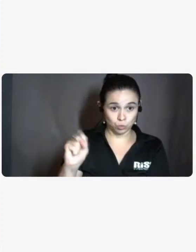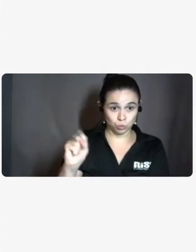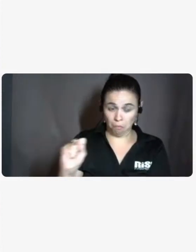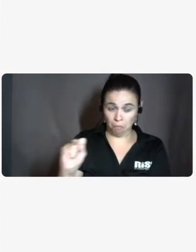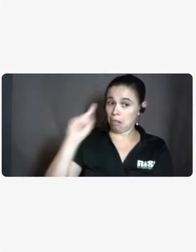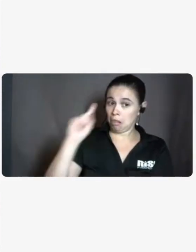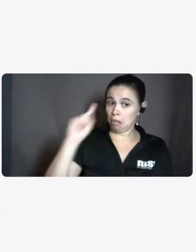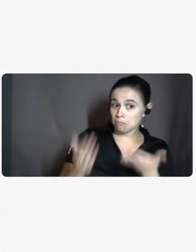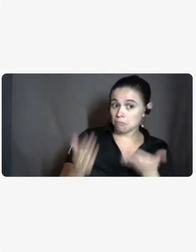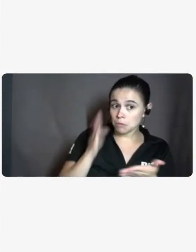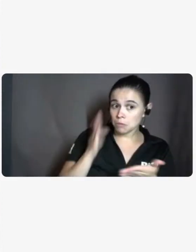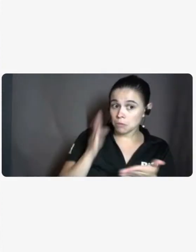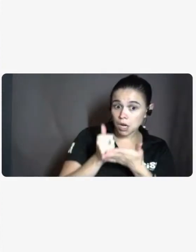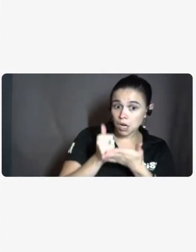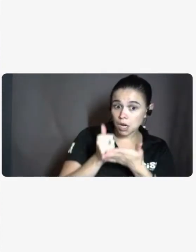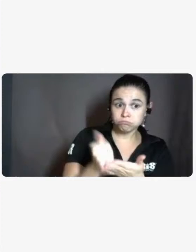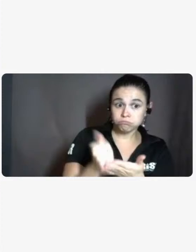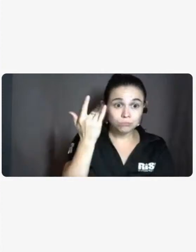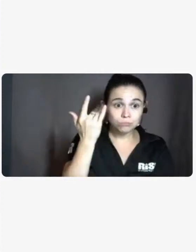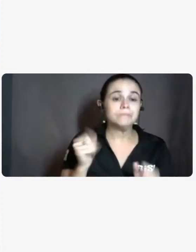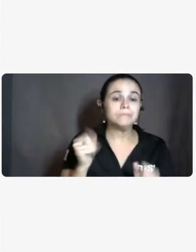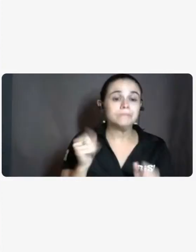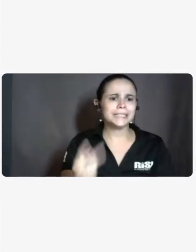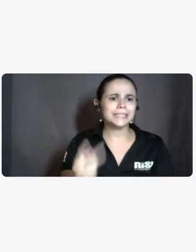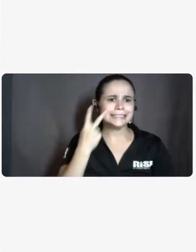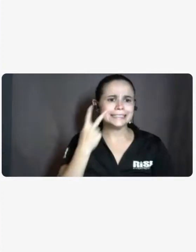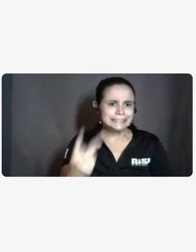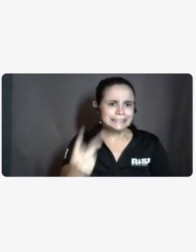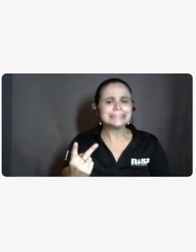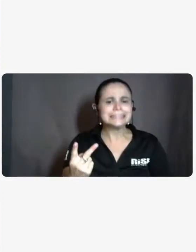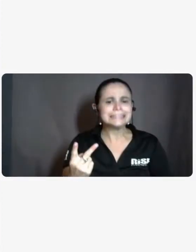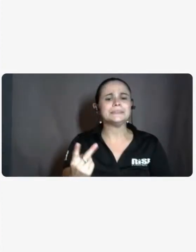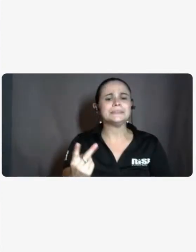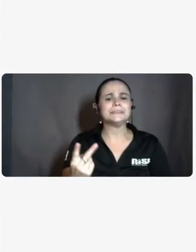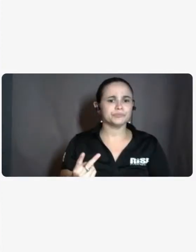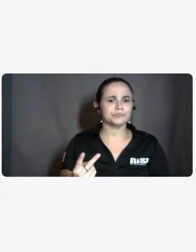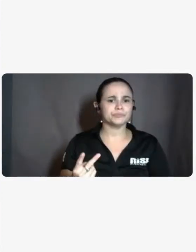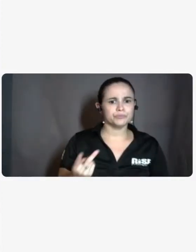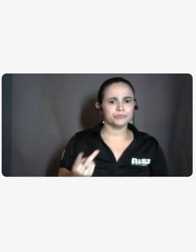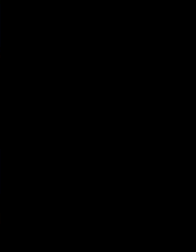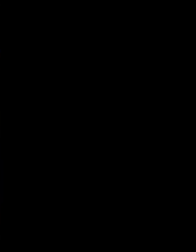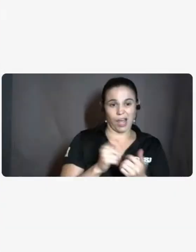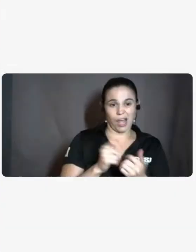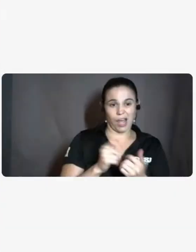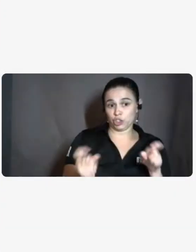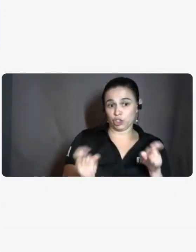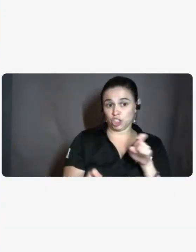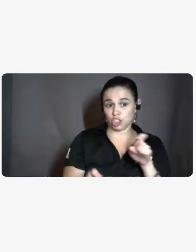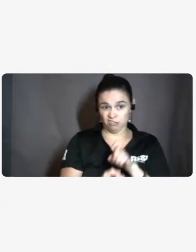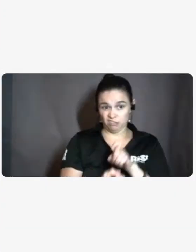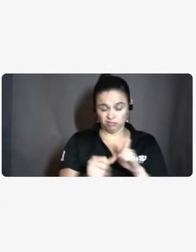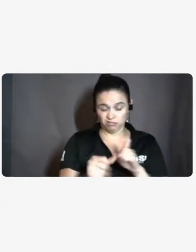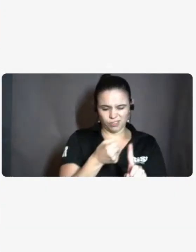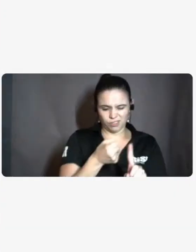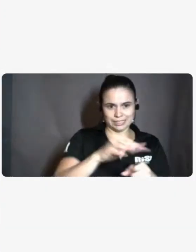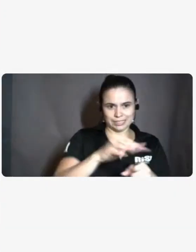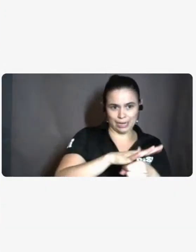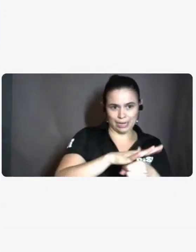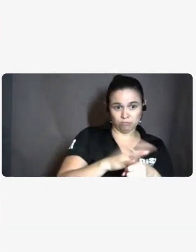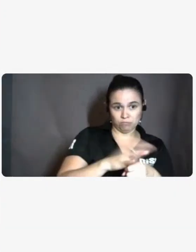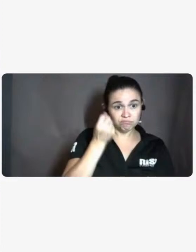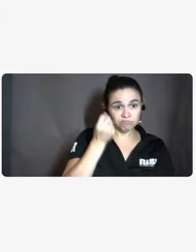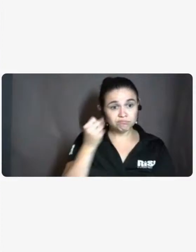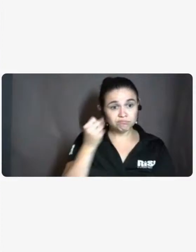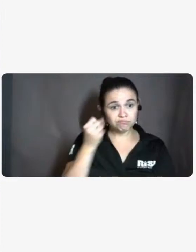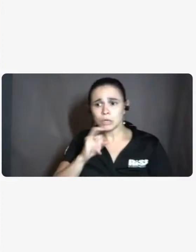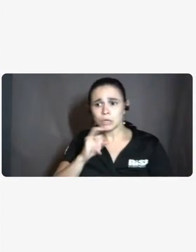that the change in an area that is probably a little denser than the Bloomington area, but what happened